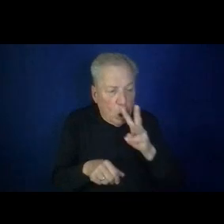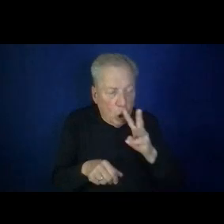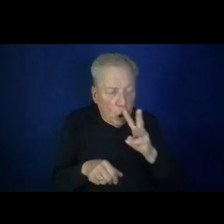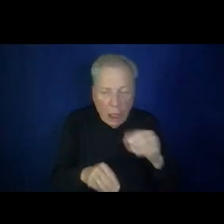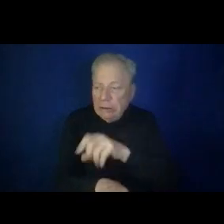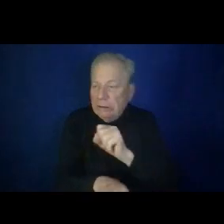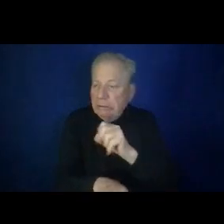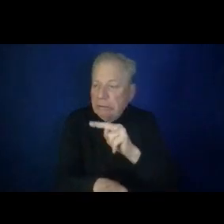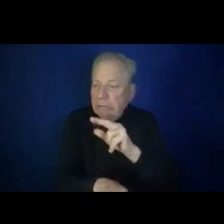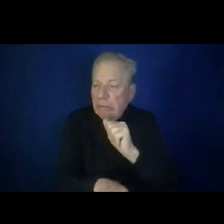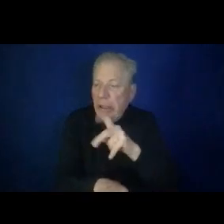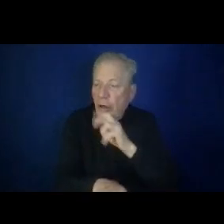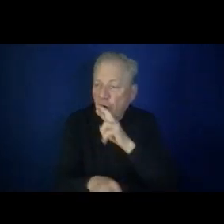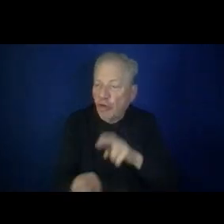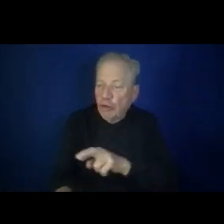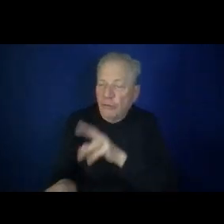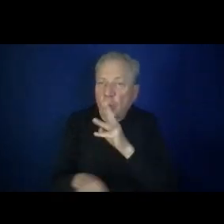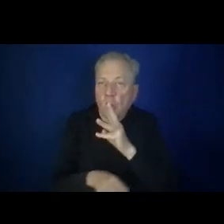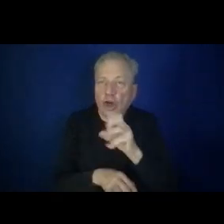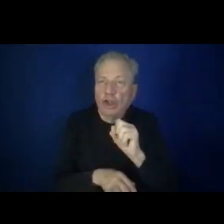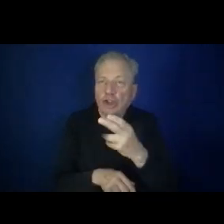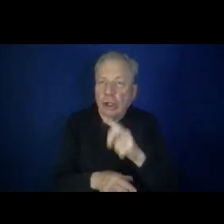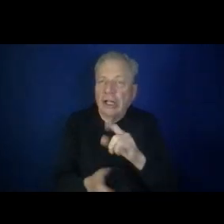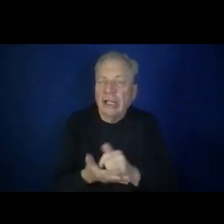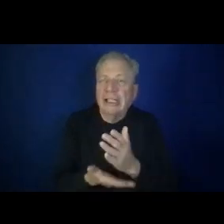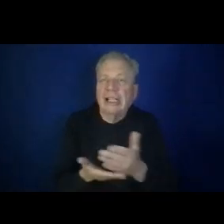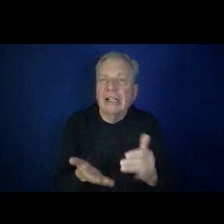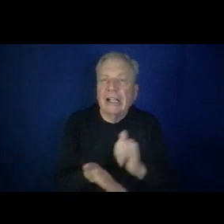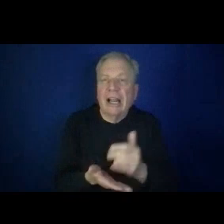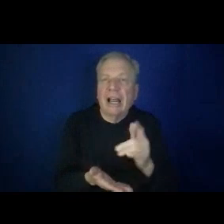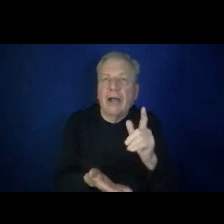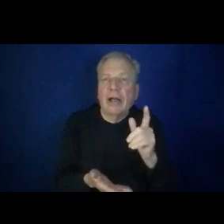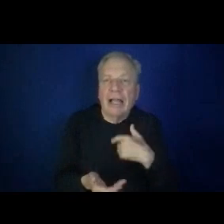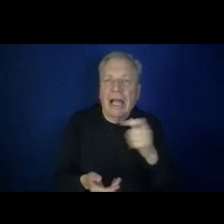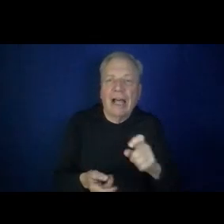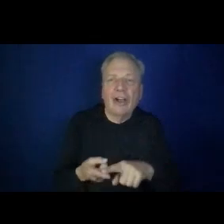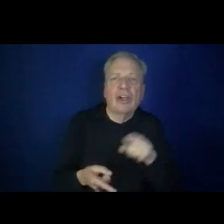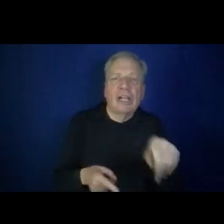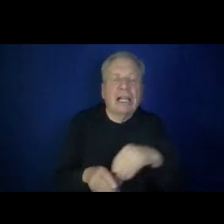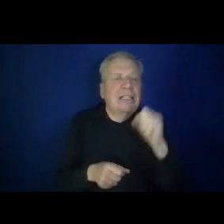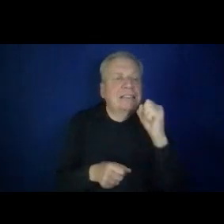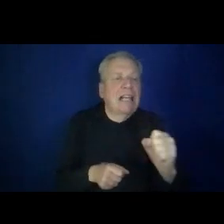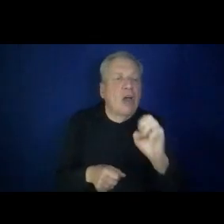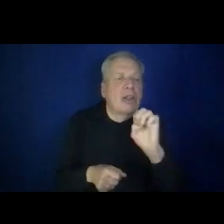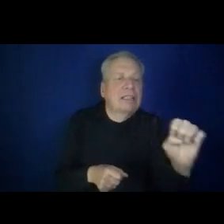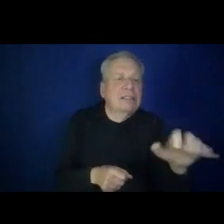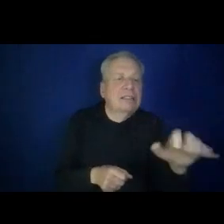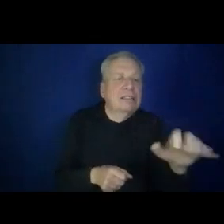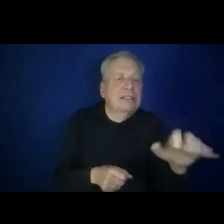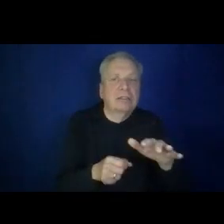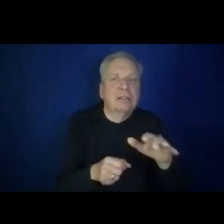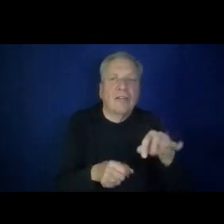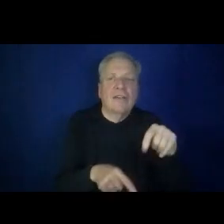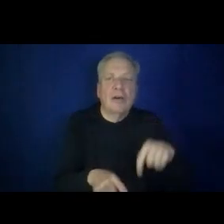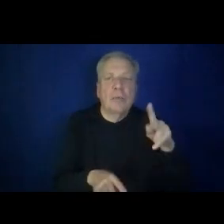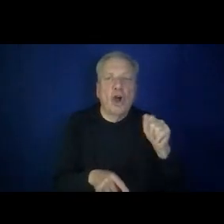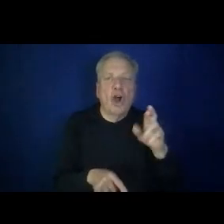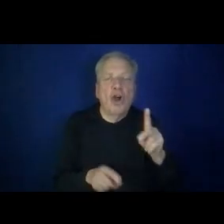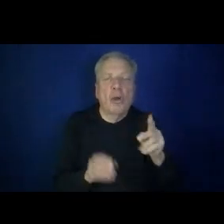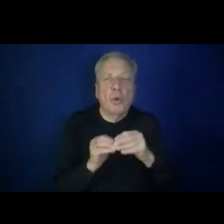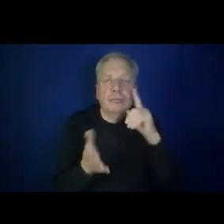watershed, right? So that's something that's a play. I need to get out in the southeast quadrant of the park a little bit more.